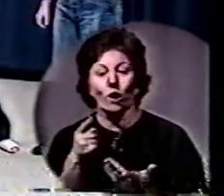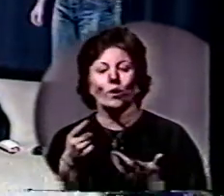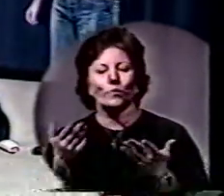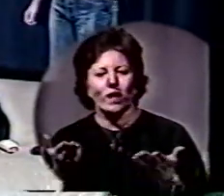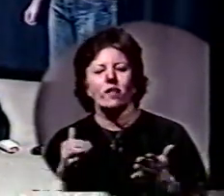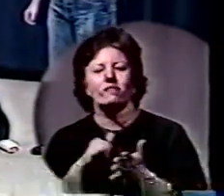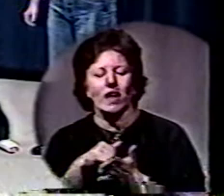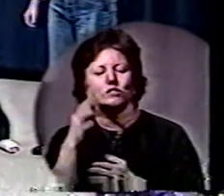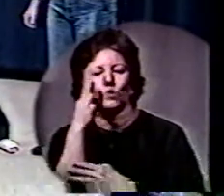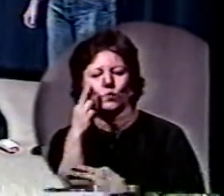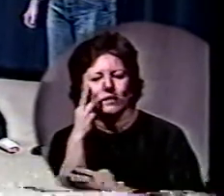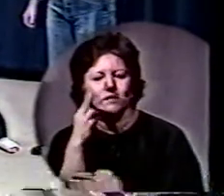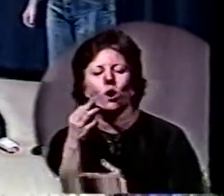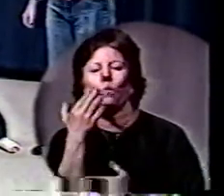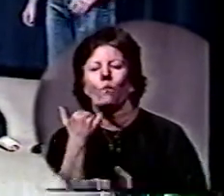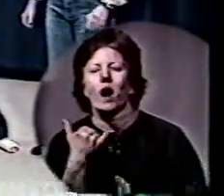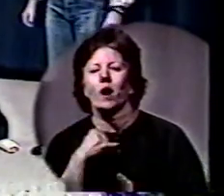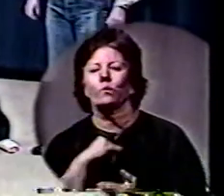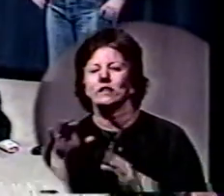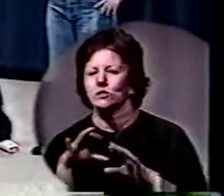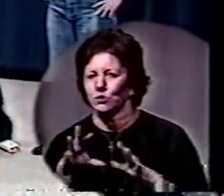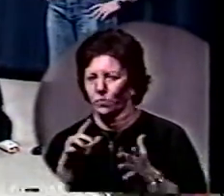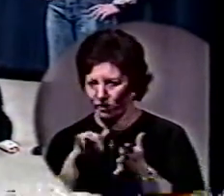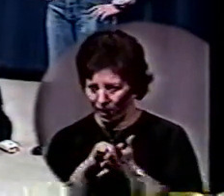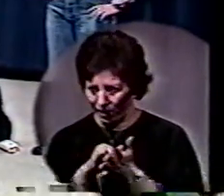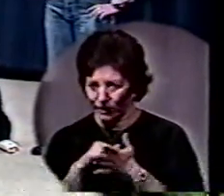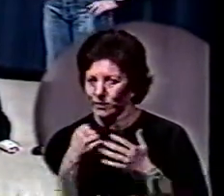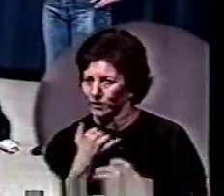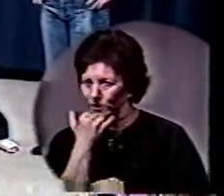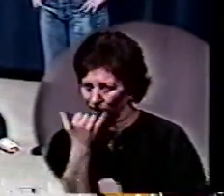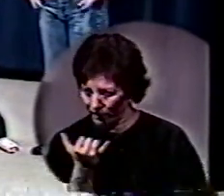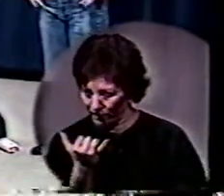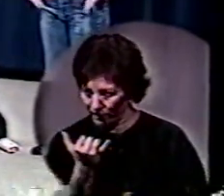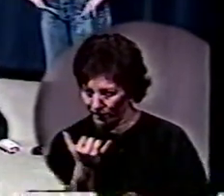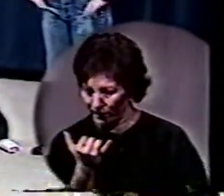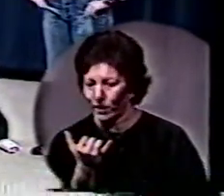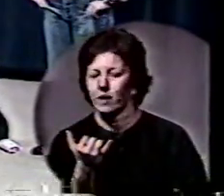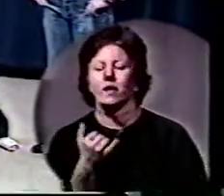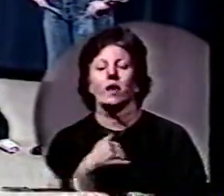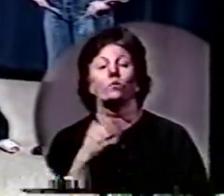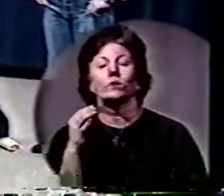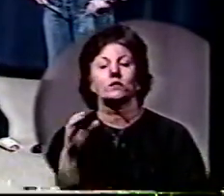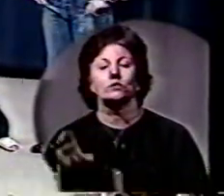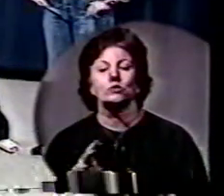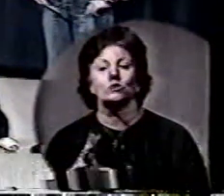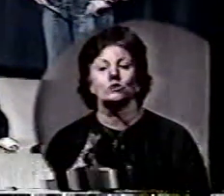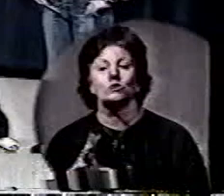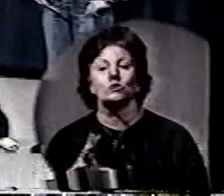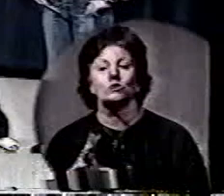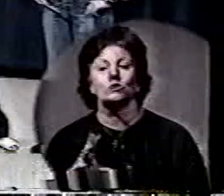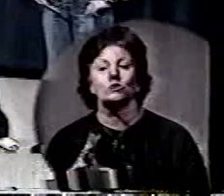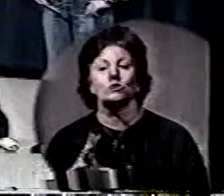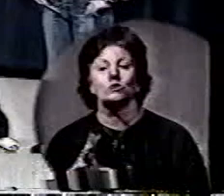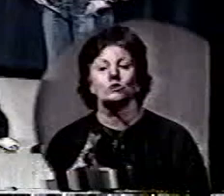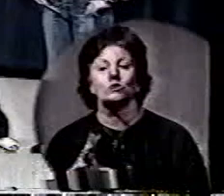reasons why we do what's called a ki-i. Okay, and the other reason why we do a ki-i is we